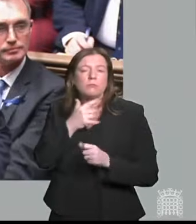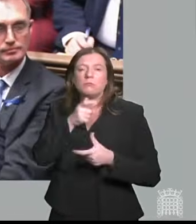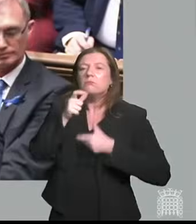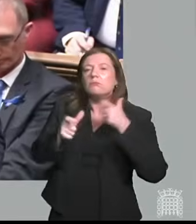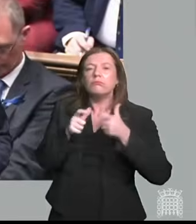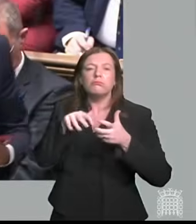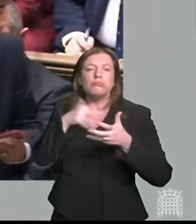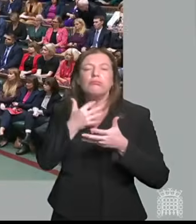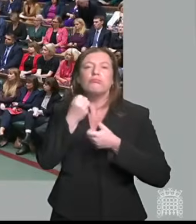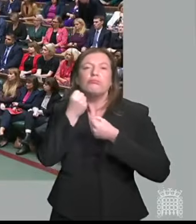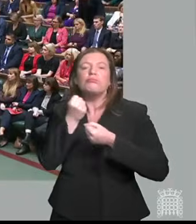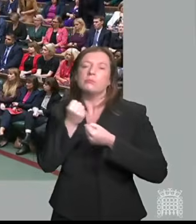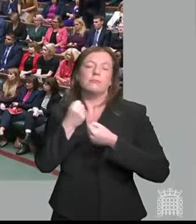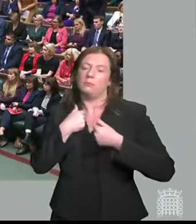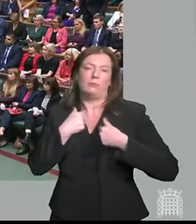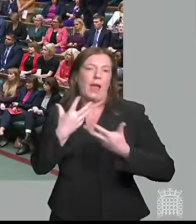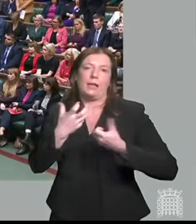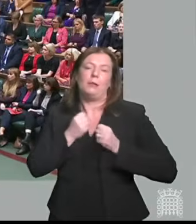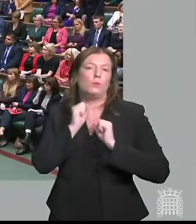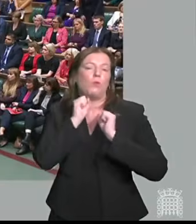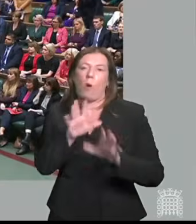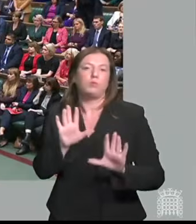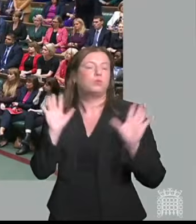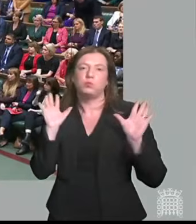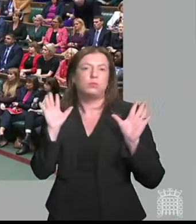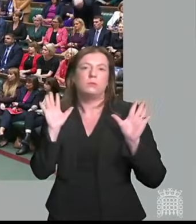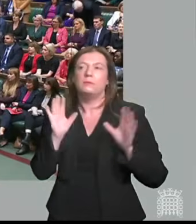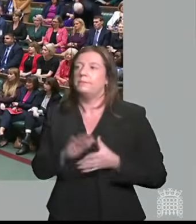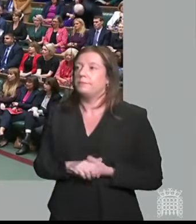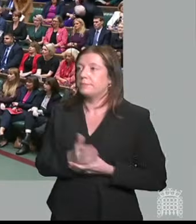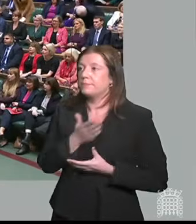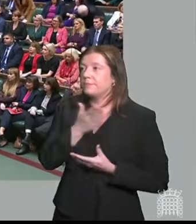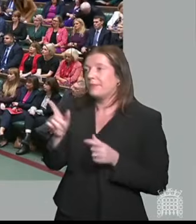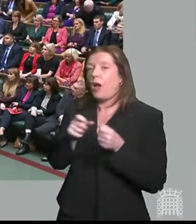in this century. Leader of the Opposition, Keir Starmer.